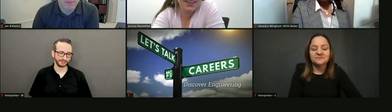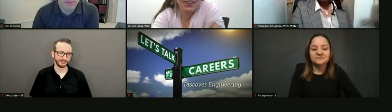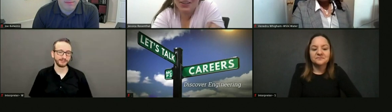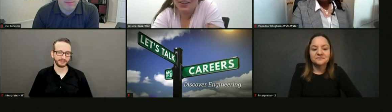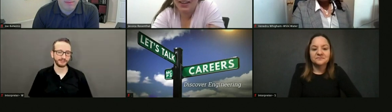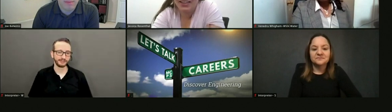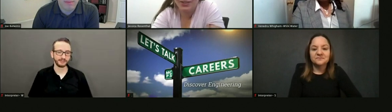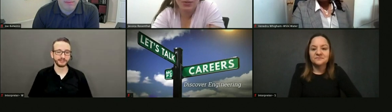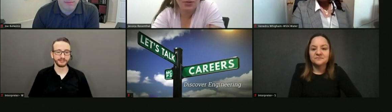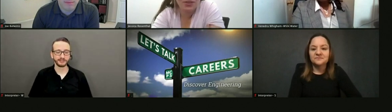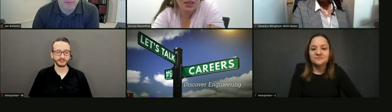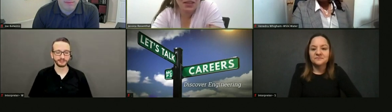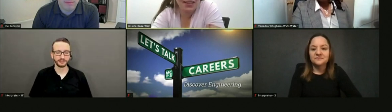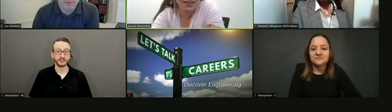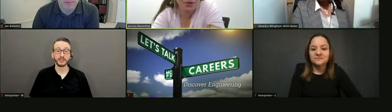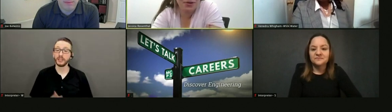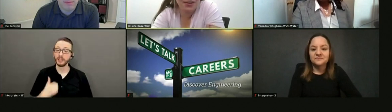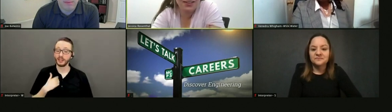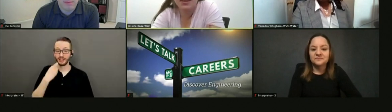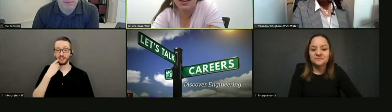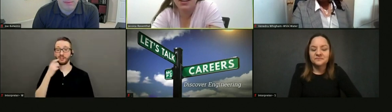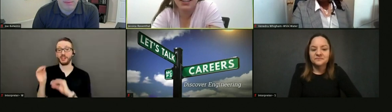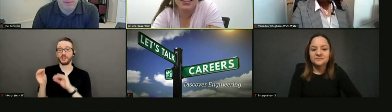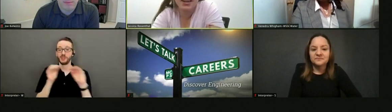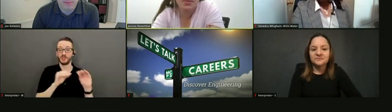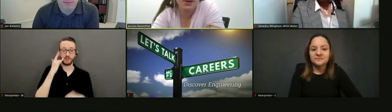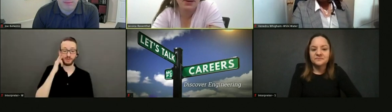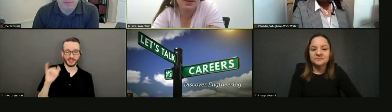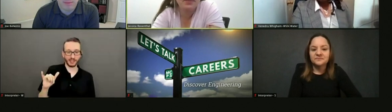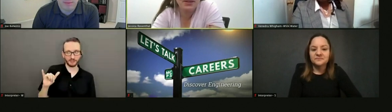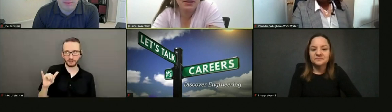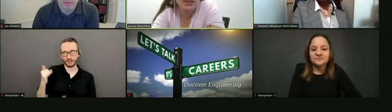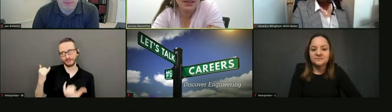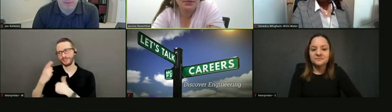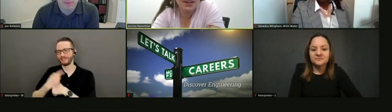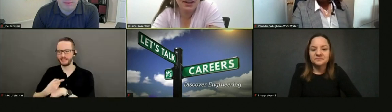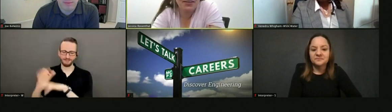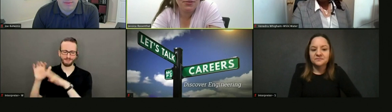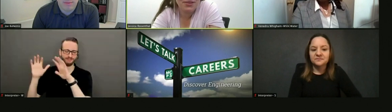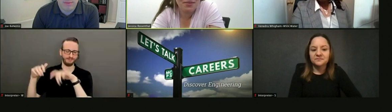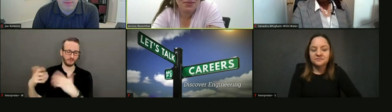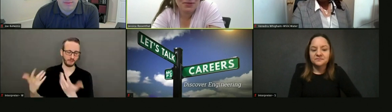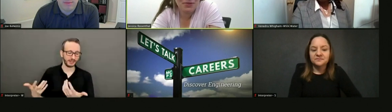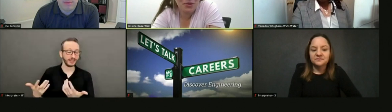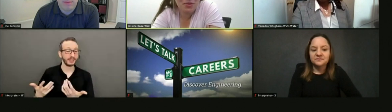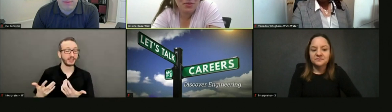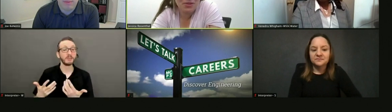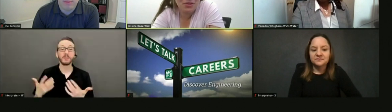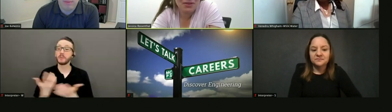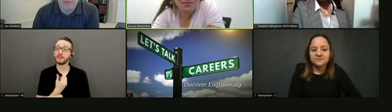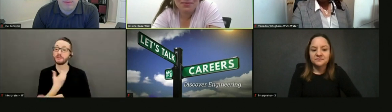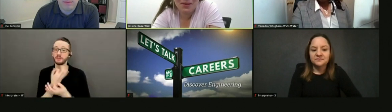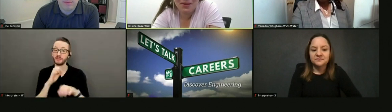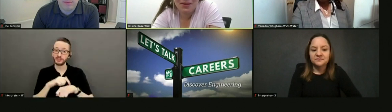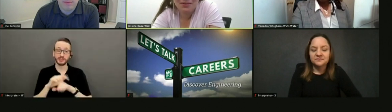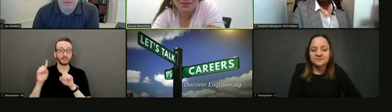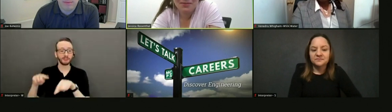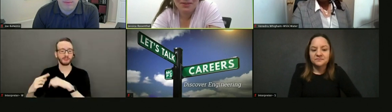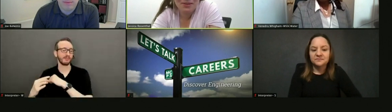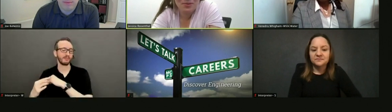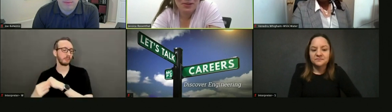Yeah, and I just moved to California. It's a rainy day today, but yeah, when I have free time, I'll go to the beach